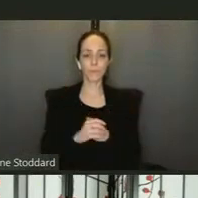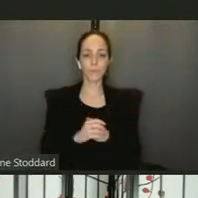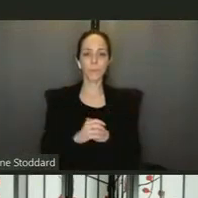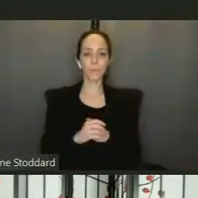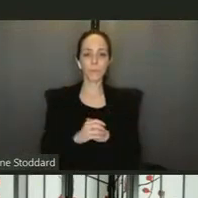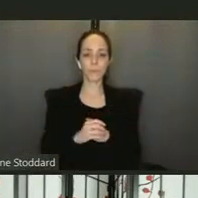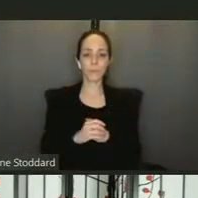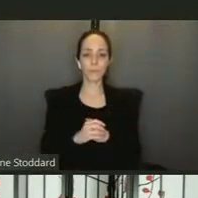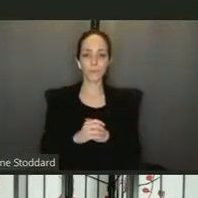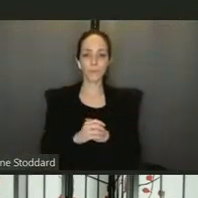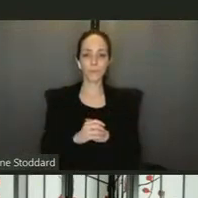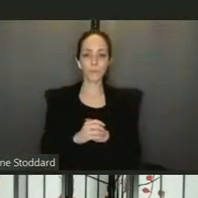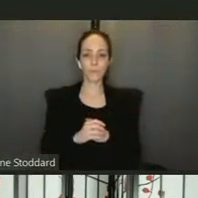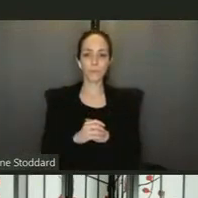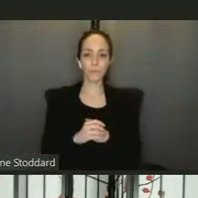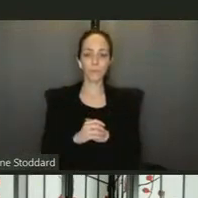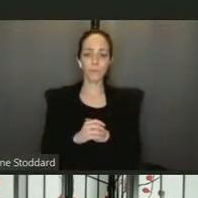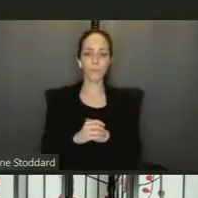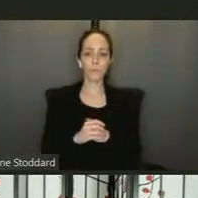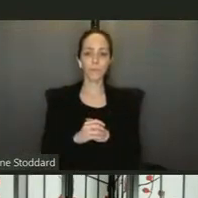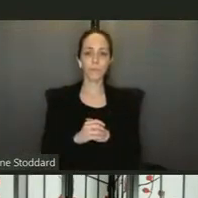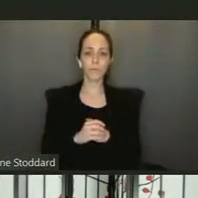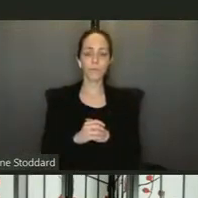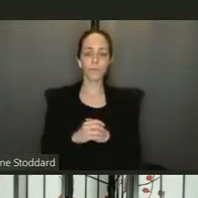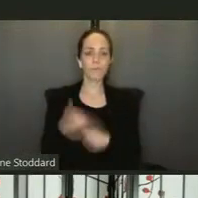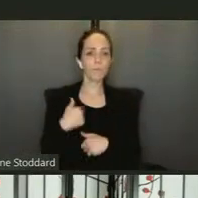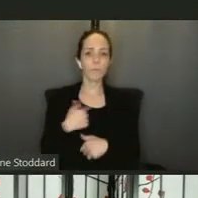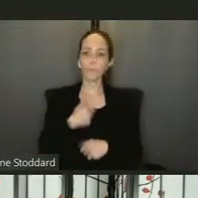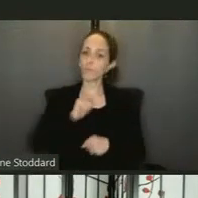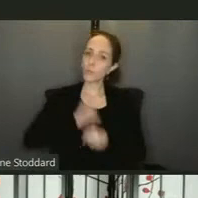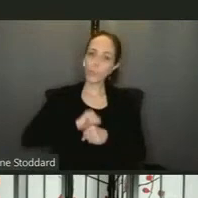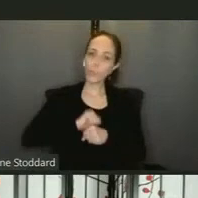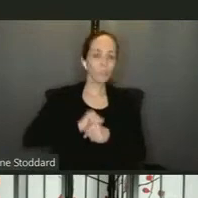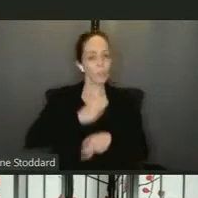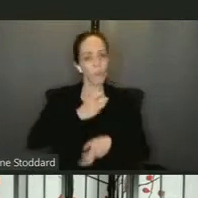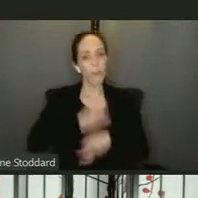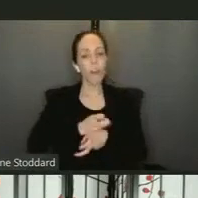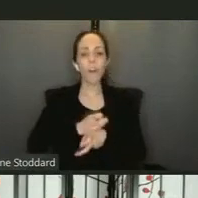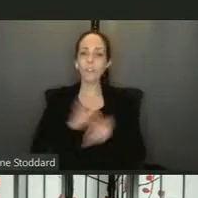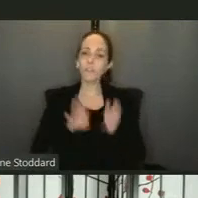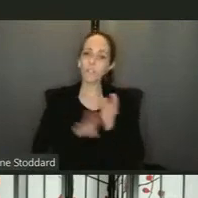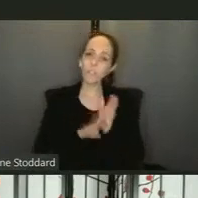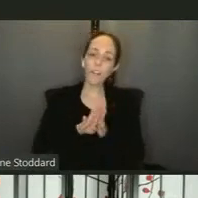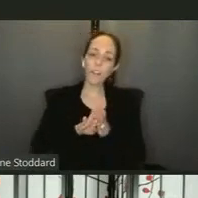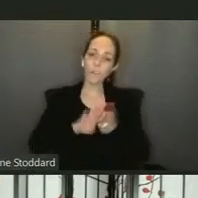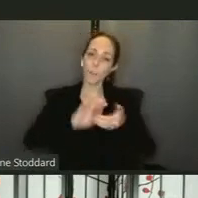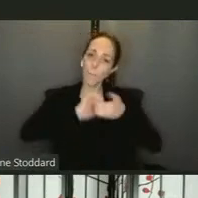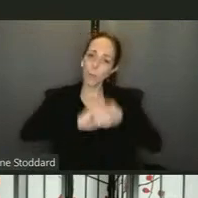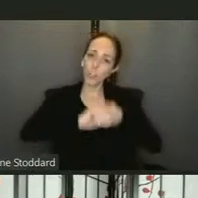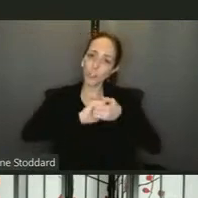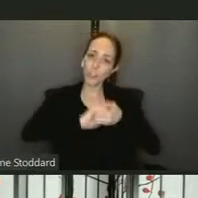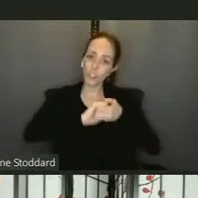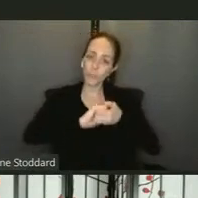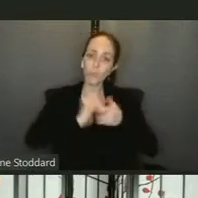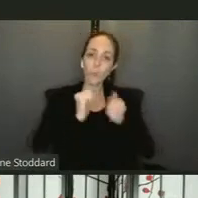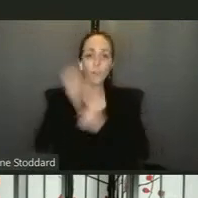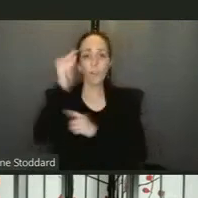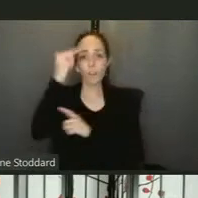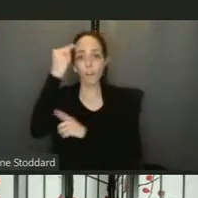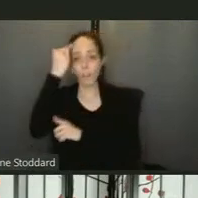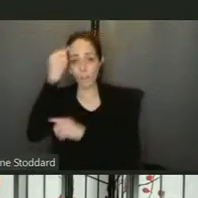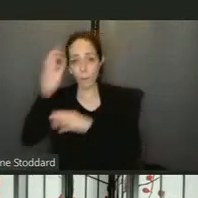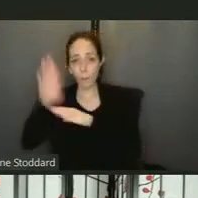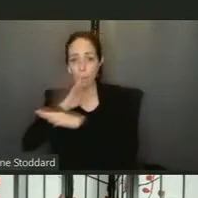As we've continued to do the work, we have forged different partnerships with government entities as well as our community. What you're looking at